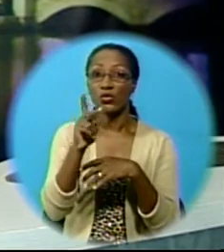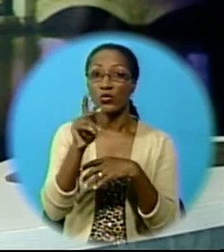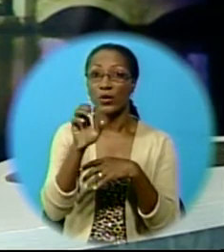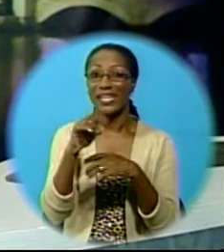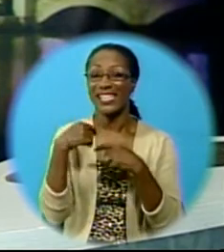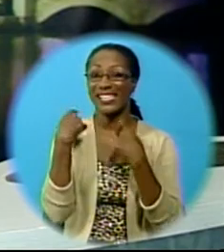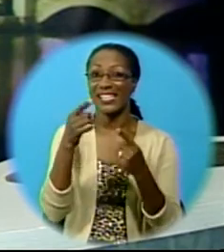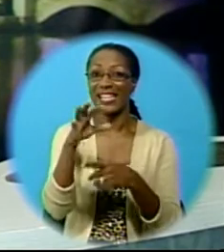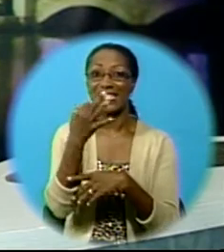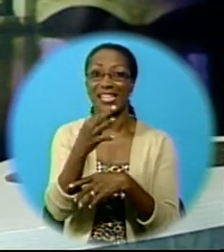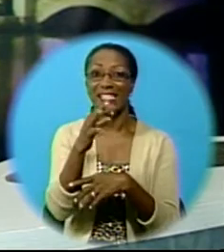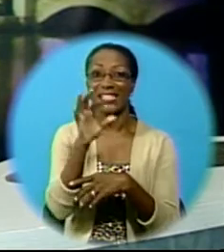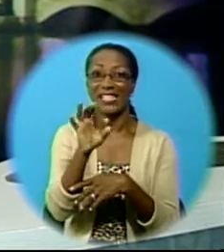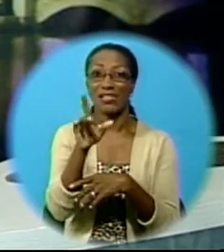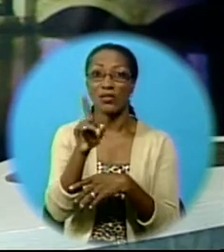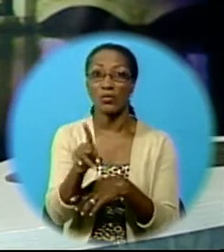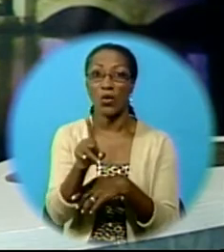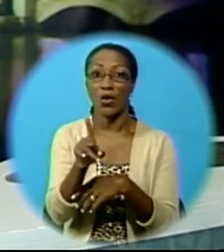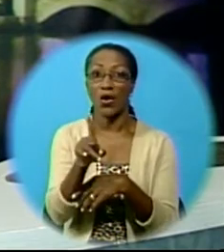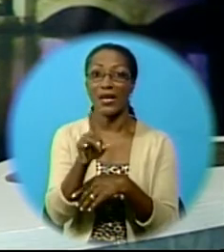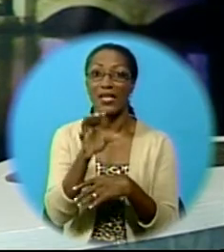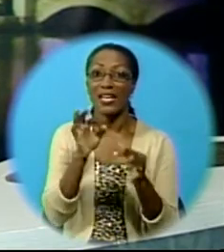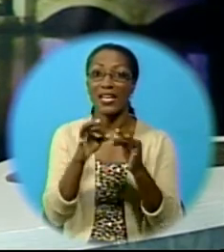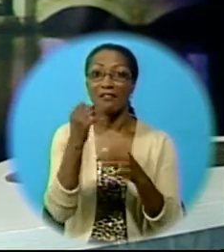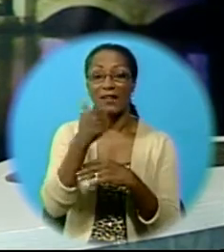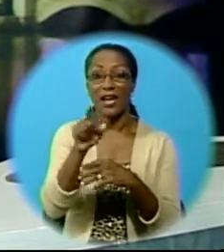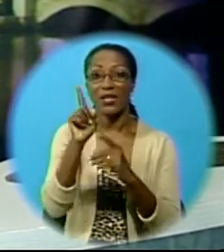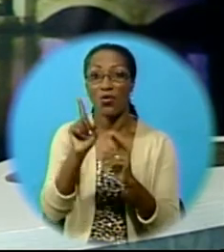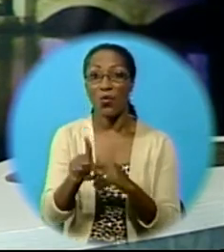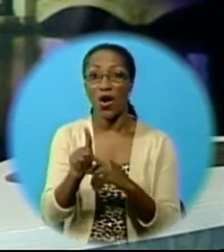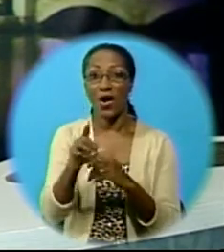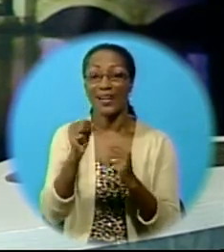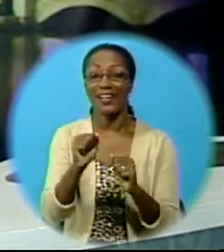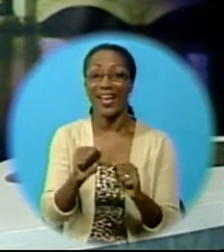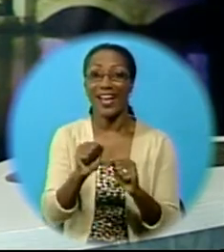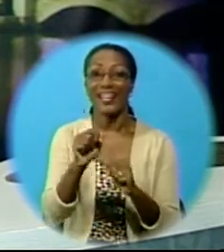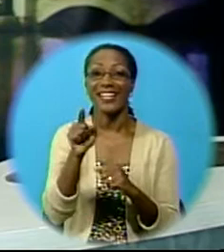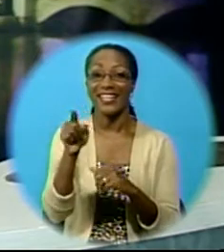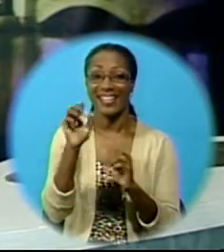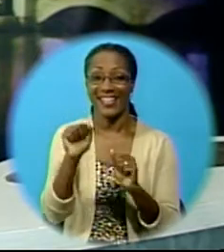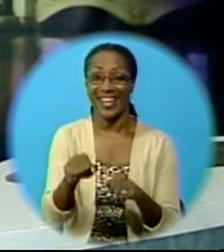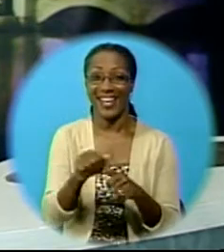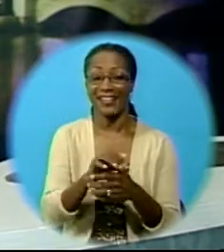may seem like a tall order for the reigning champ, but if anyone can do it, it would be Suki.